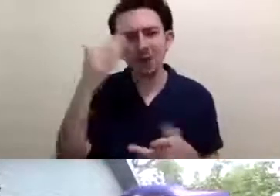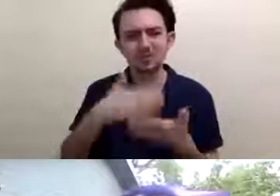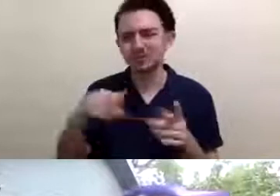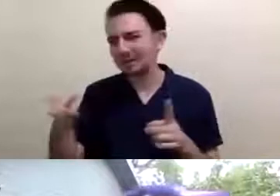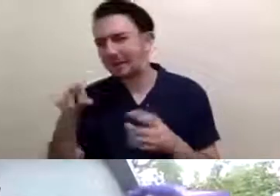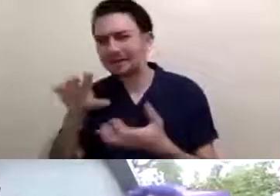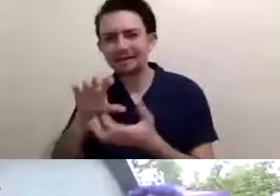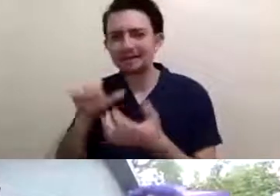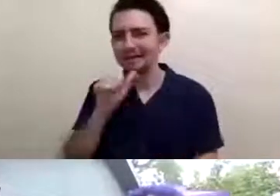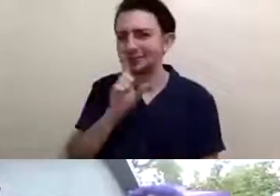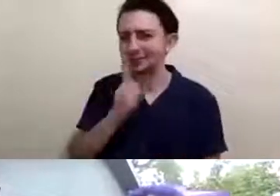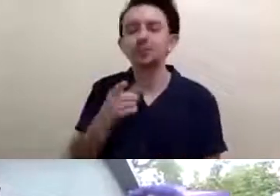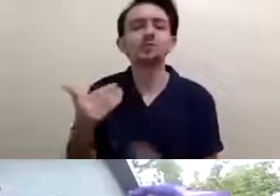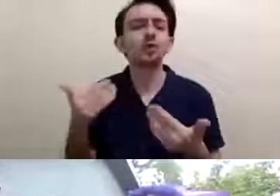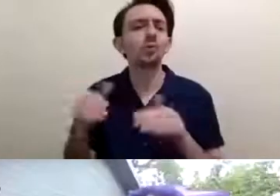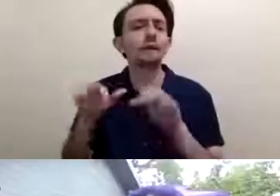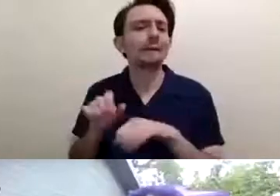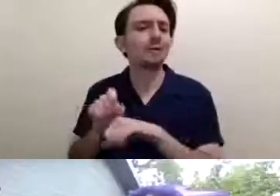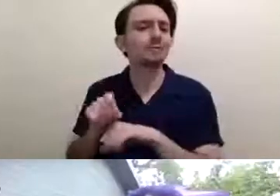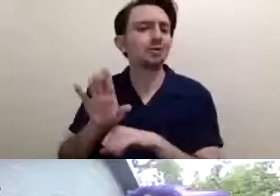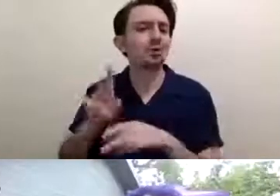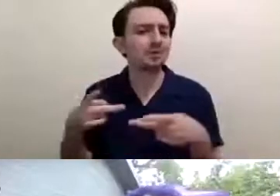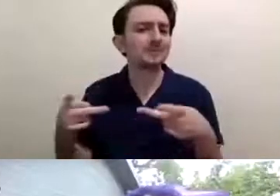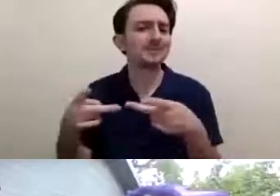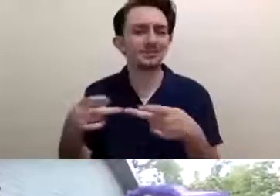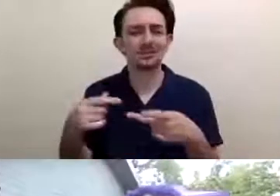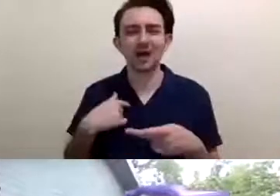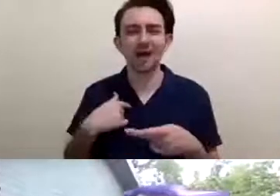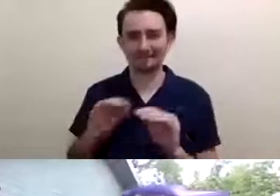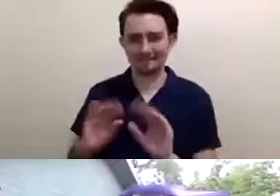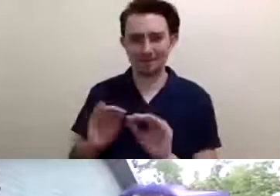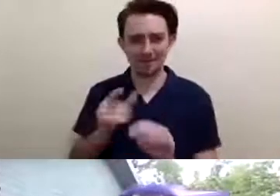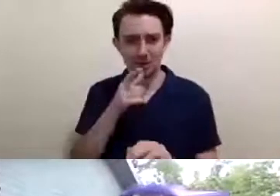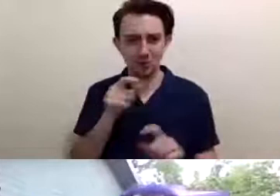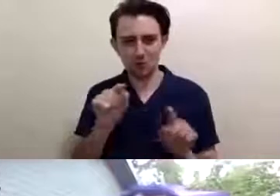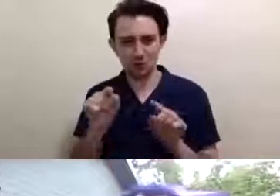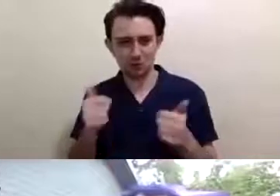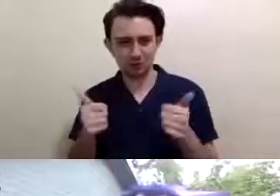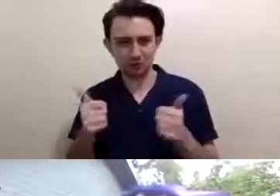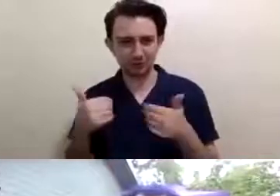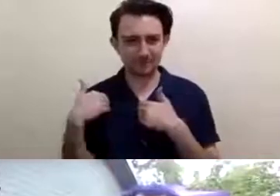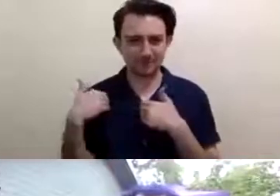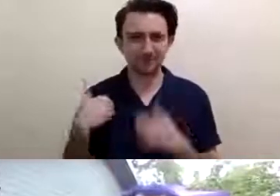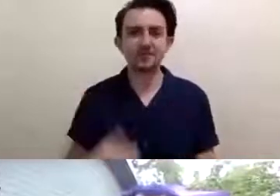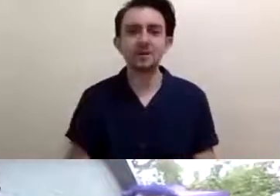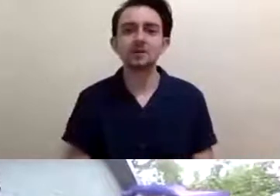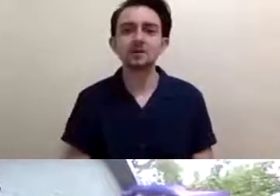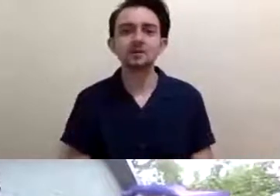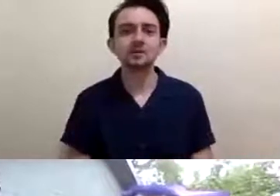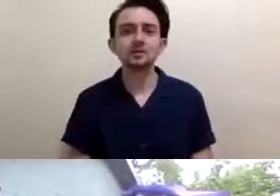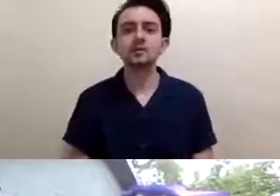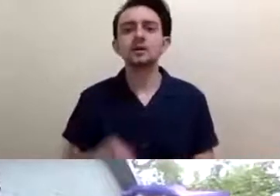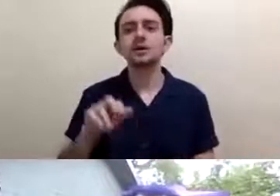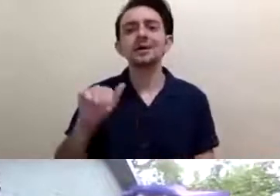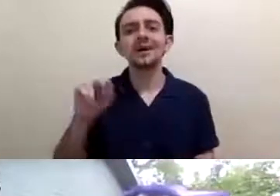have an idea of who's who. That Rena, I can start. I'm sorry. We'll have that sent to